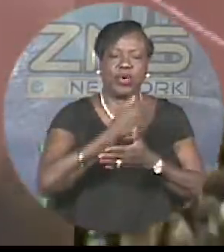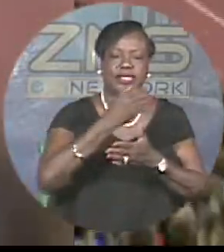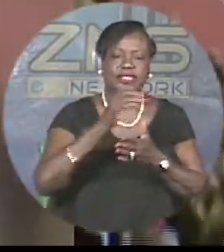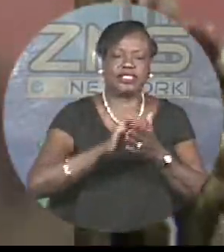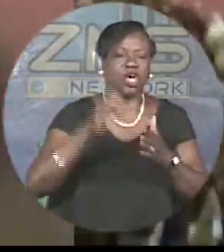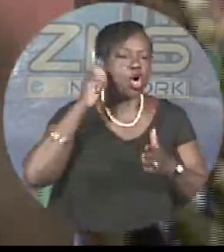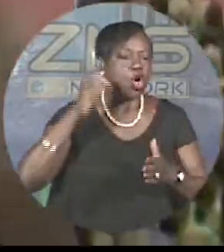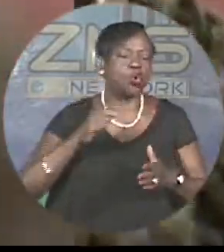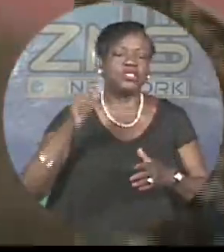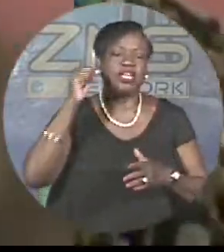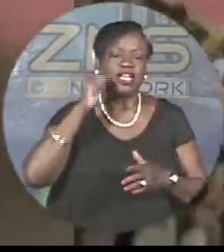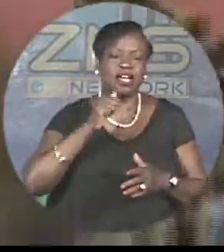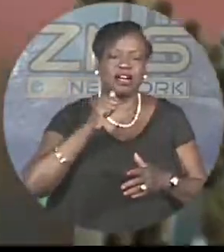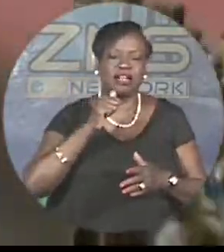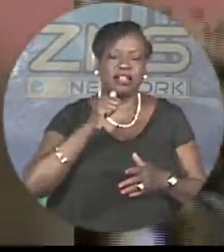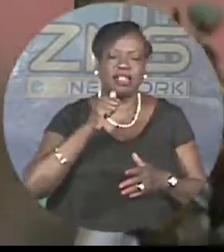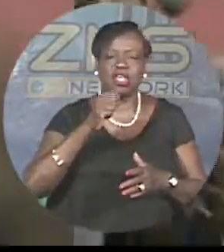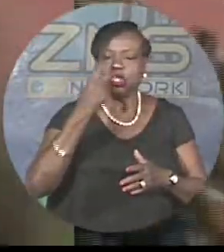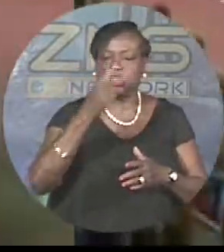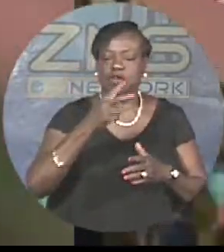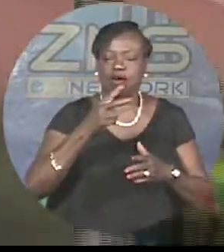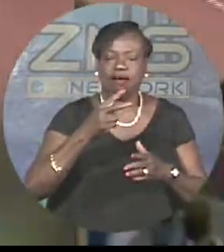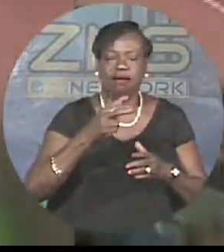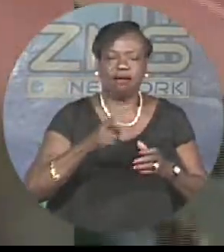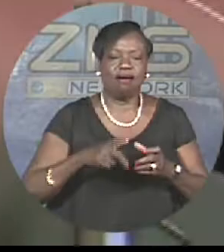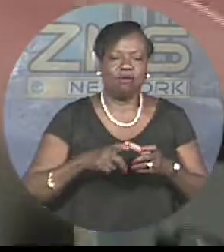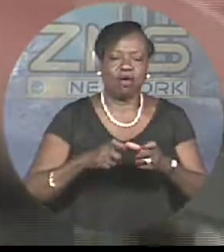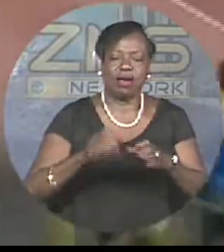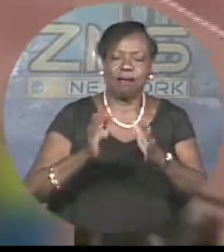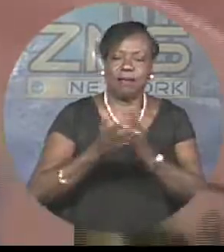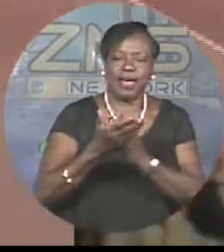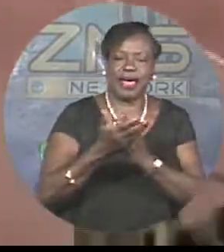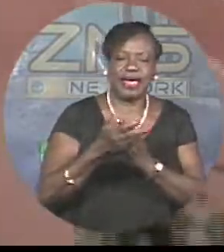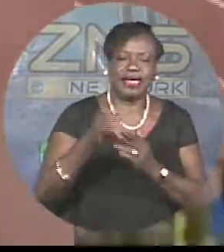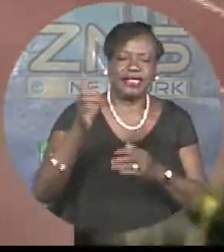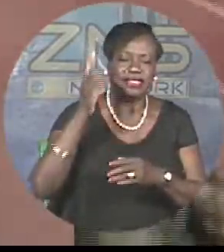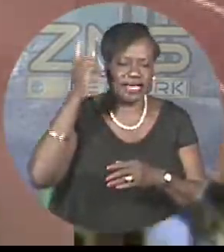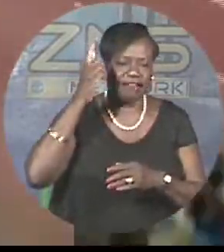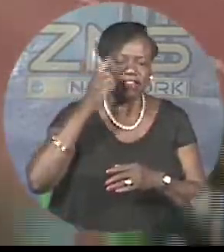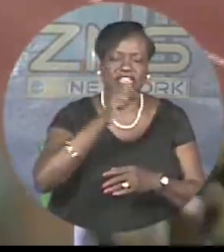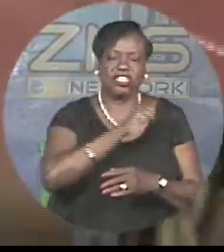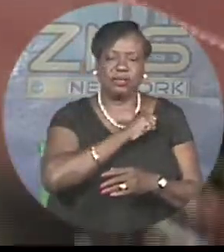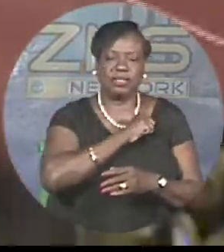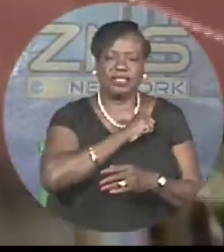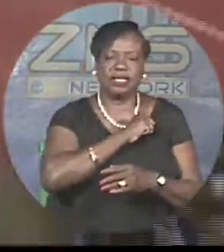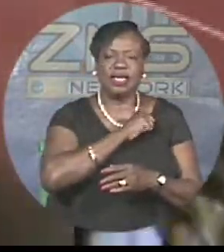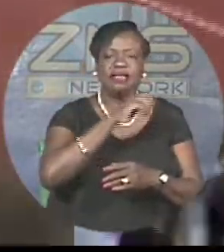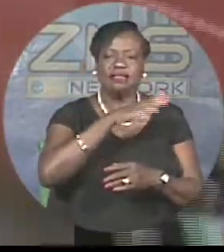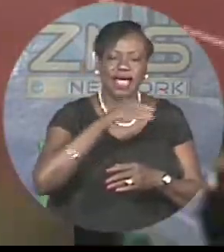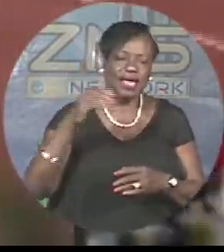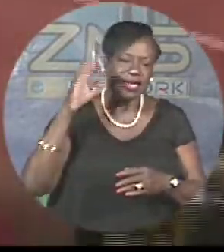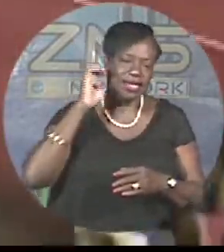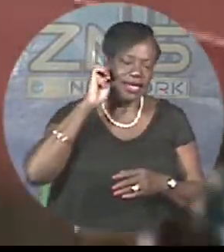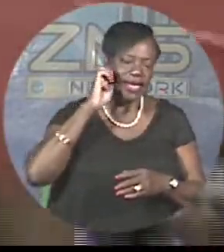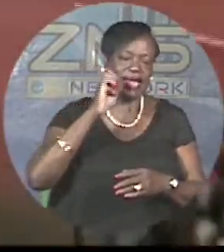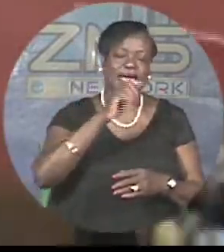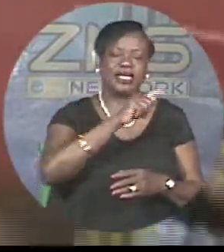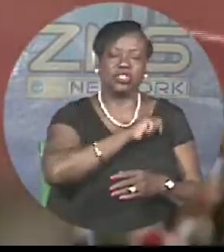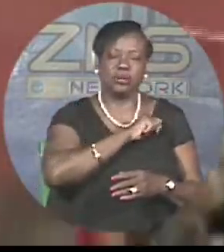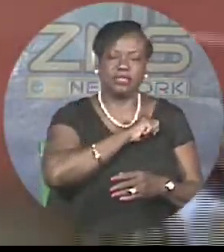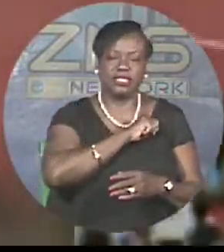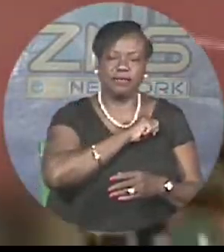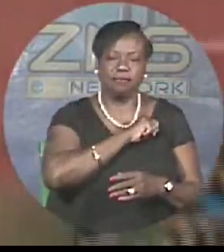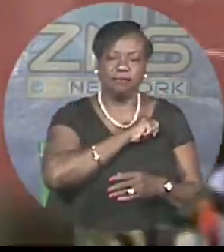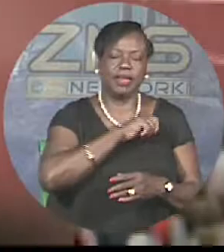marauding finish saw her fly by 200-meter world champion Daphne Schippers, as well as Olympic champion Elaine Thompson.